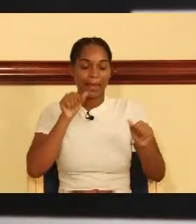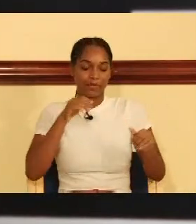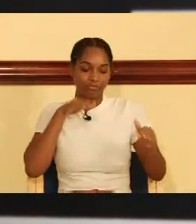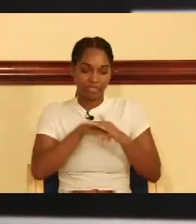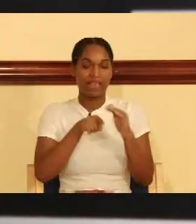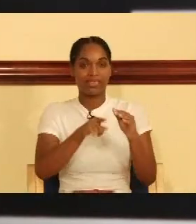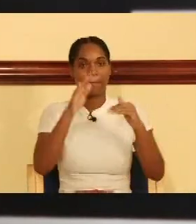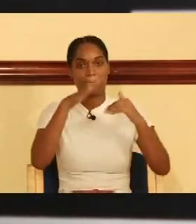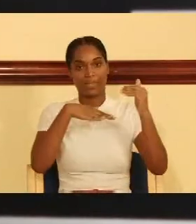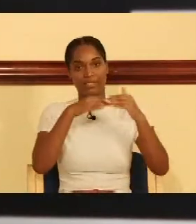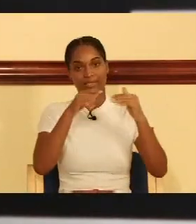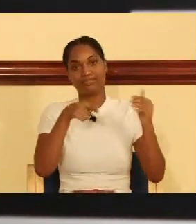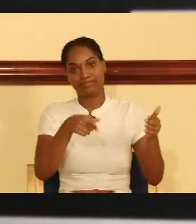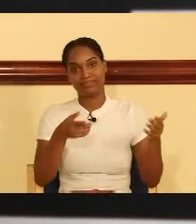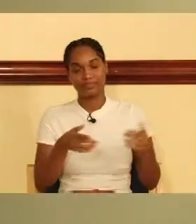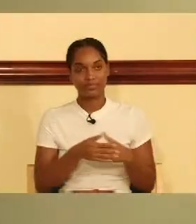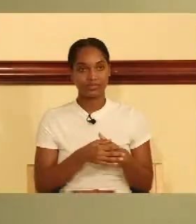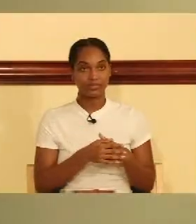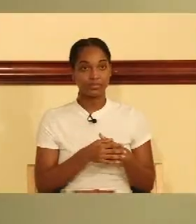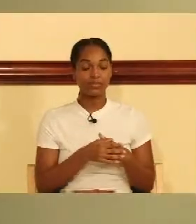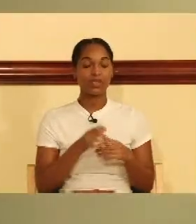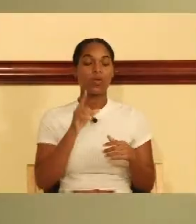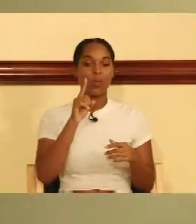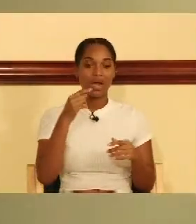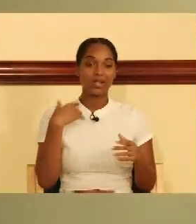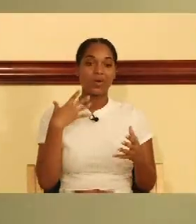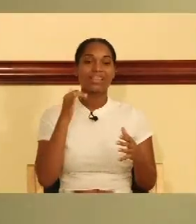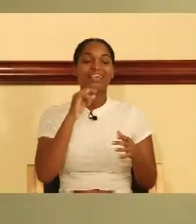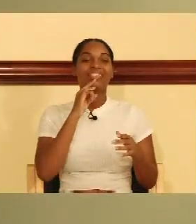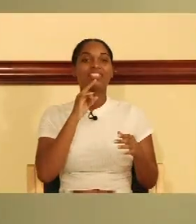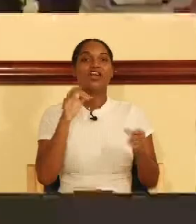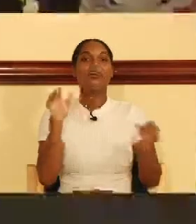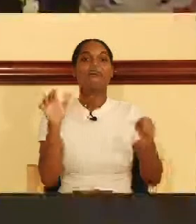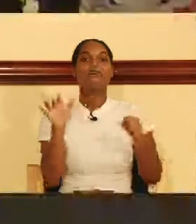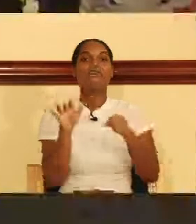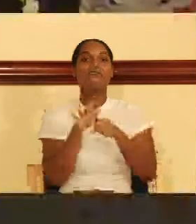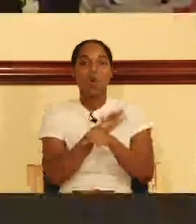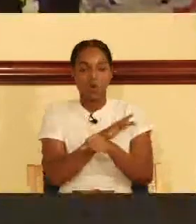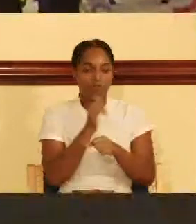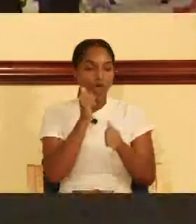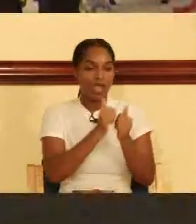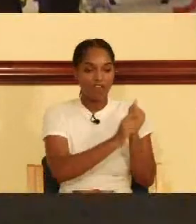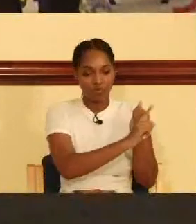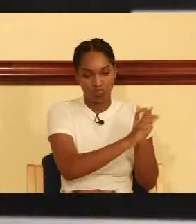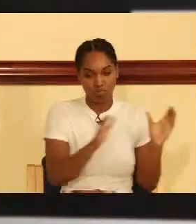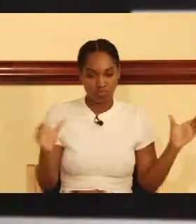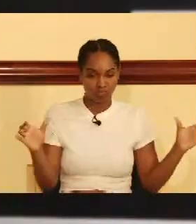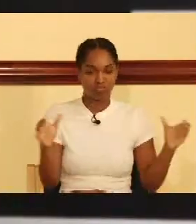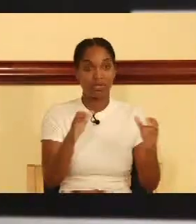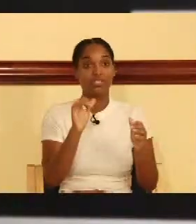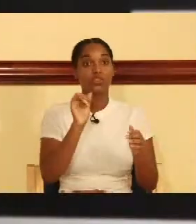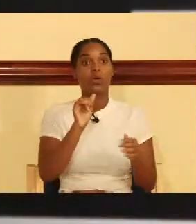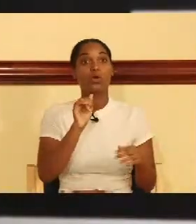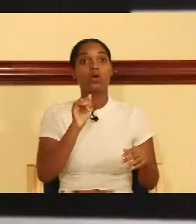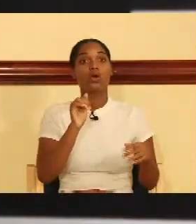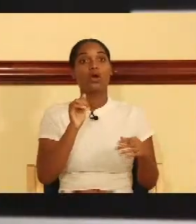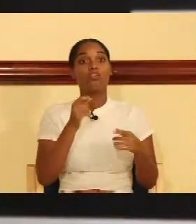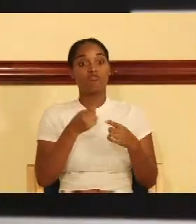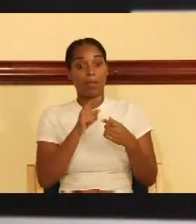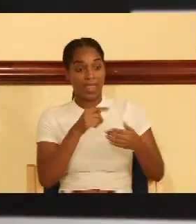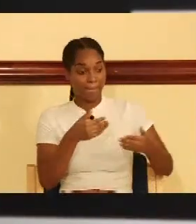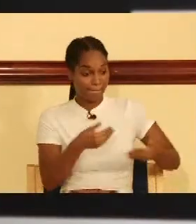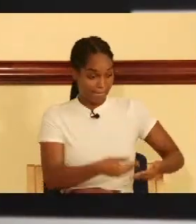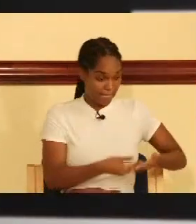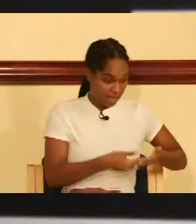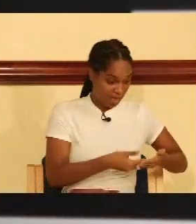I look forward to, one that is universally designed so that from the cradle